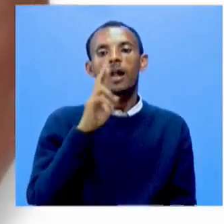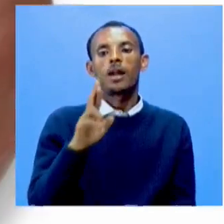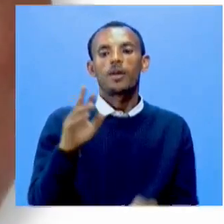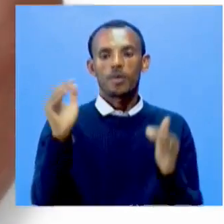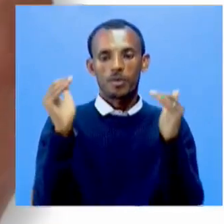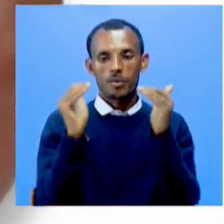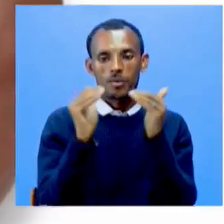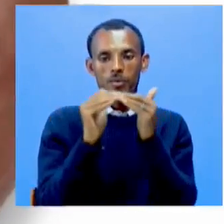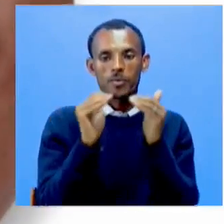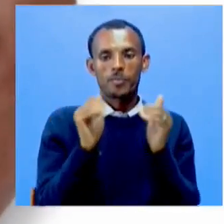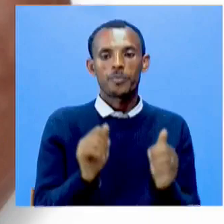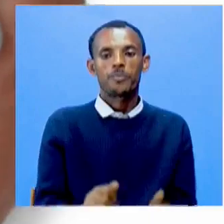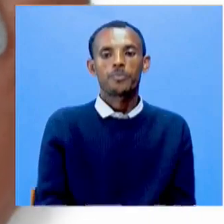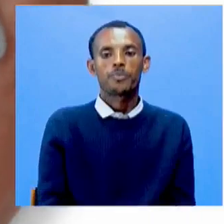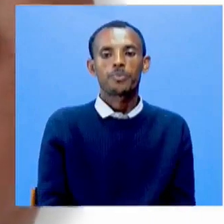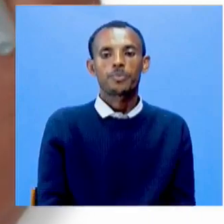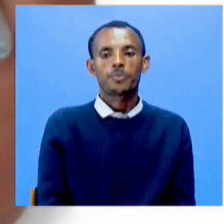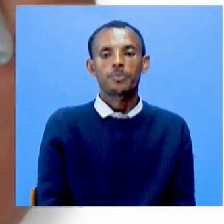congruent